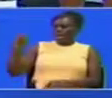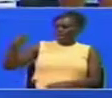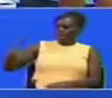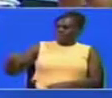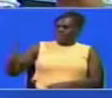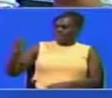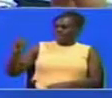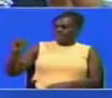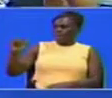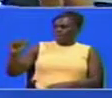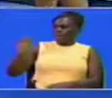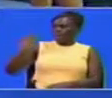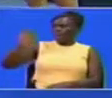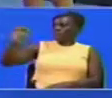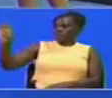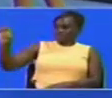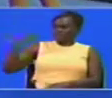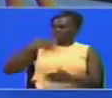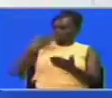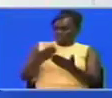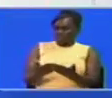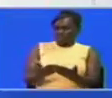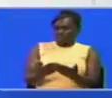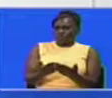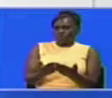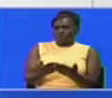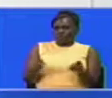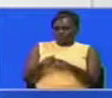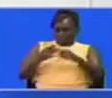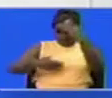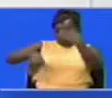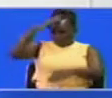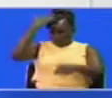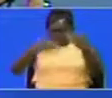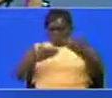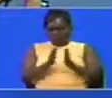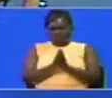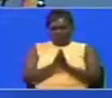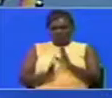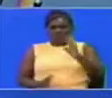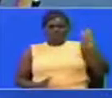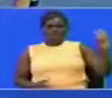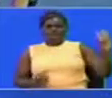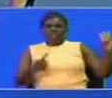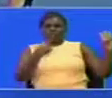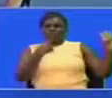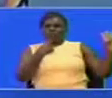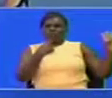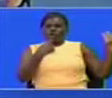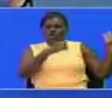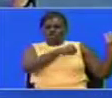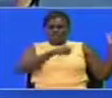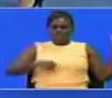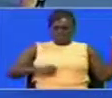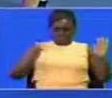Parliament, Marakwest East. Sir, thank you so much for joining us. And of course, we have Professor John Lonyangapuo, West Pokot Senator. Sir, thank you for joining us on